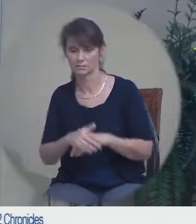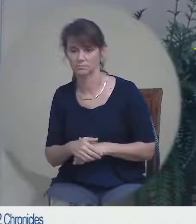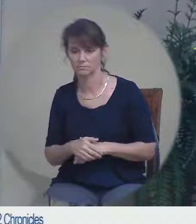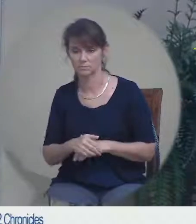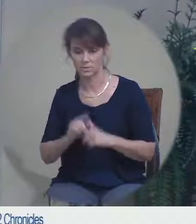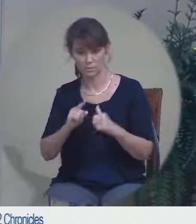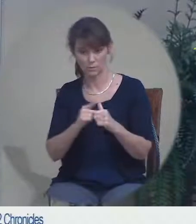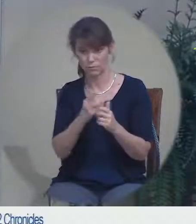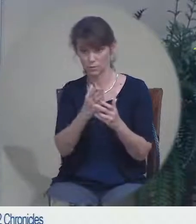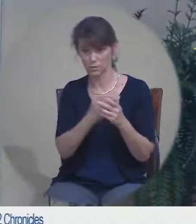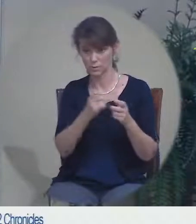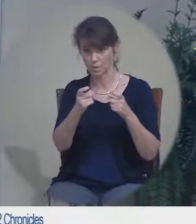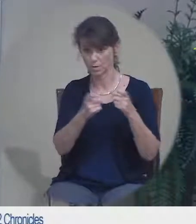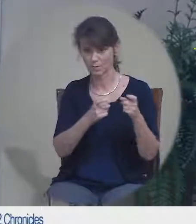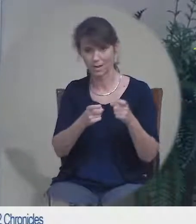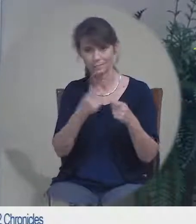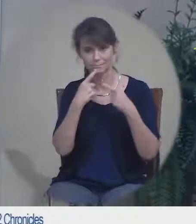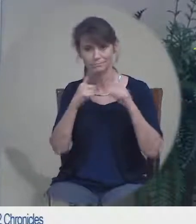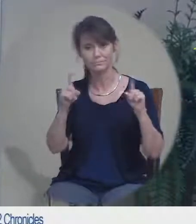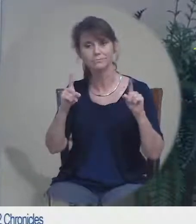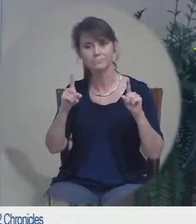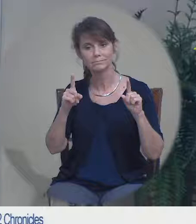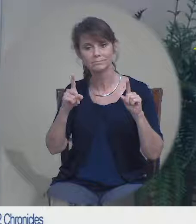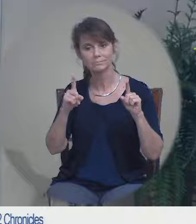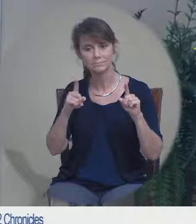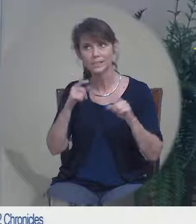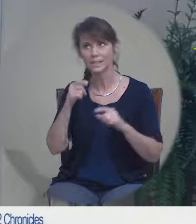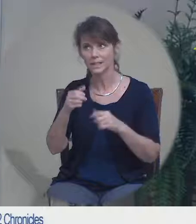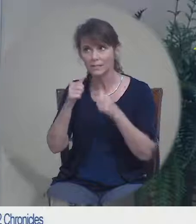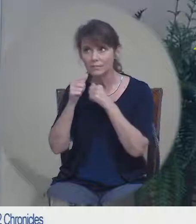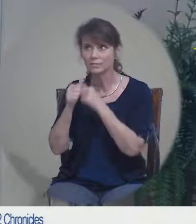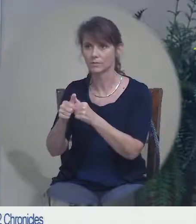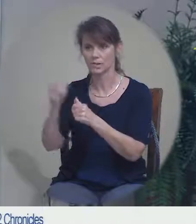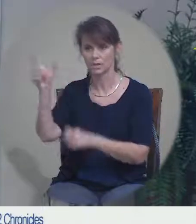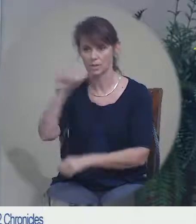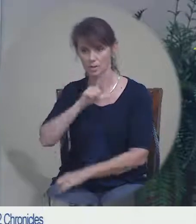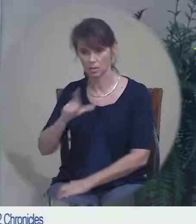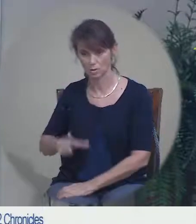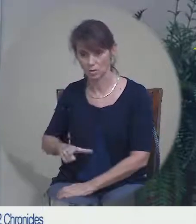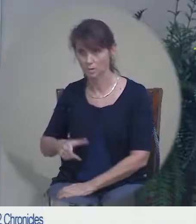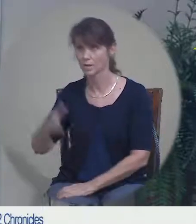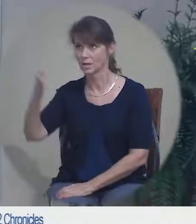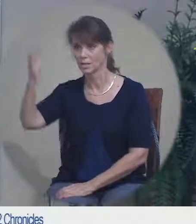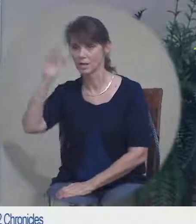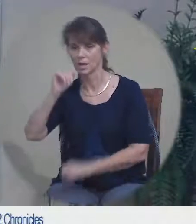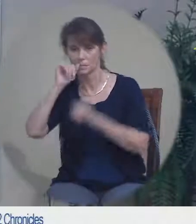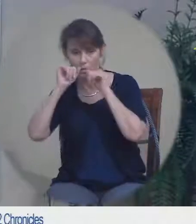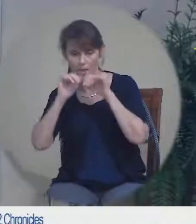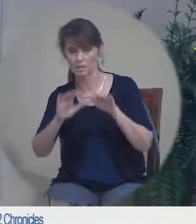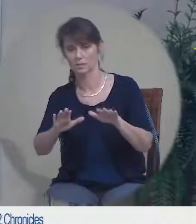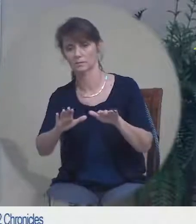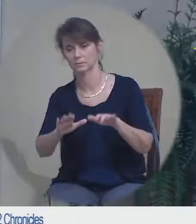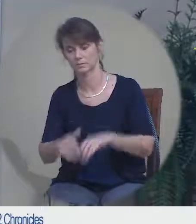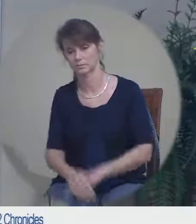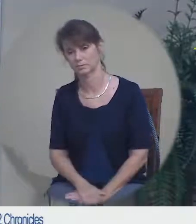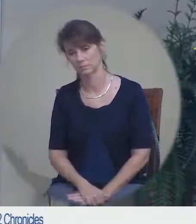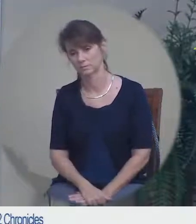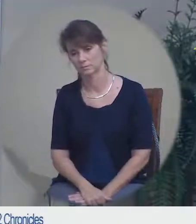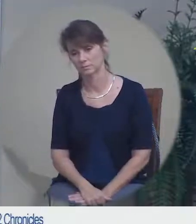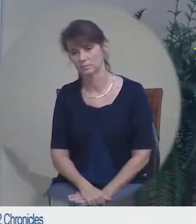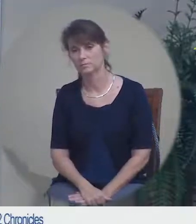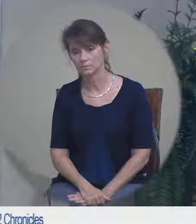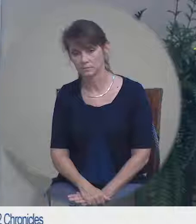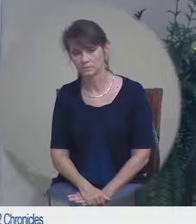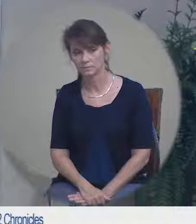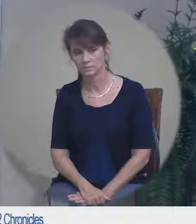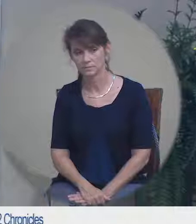he did well. And it says, as long as he sought the Lord, God continued to prosper him. And that's what we see